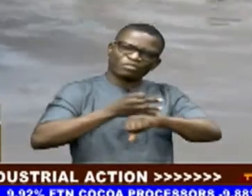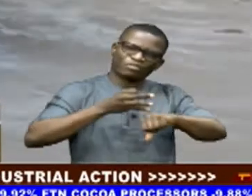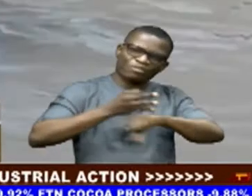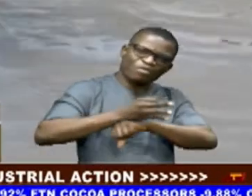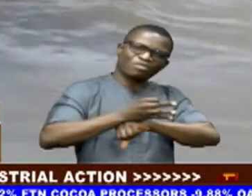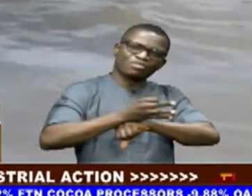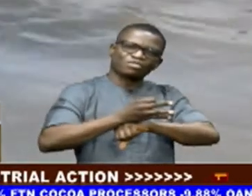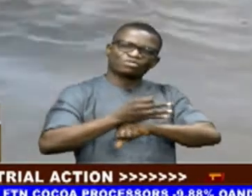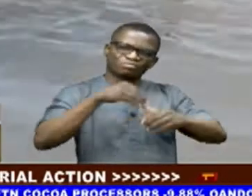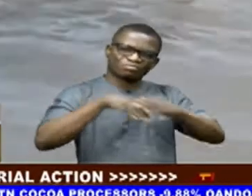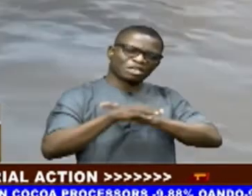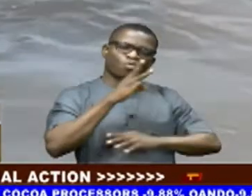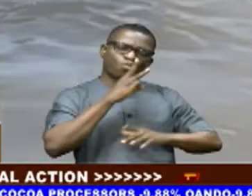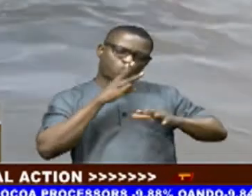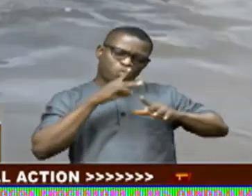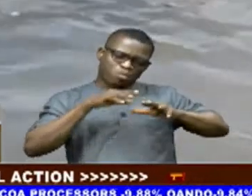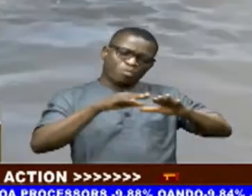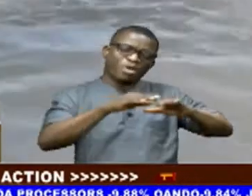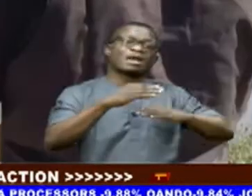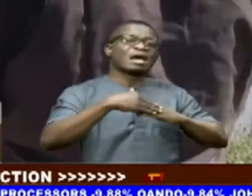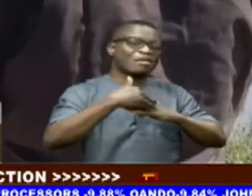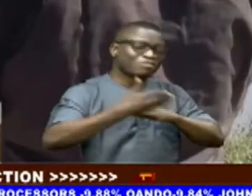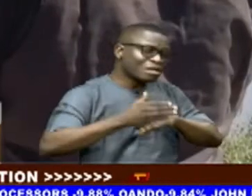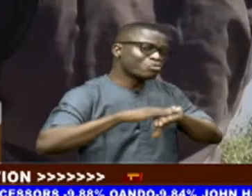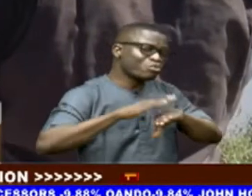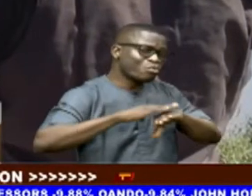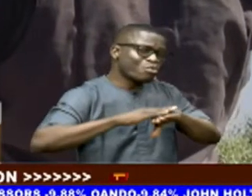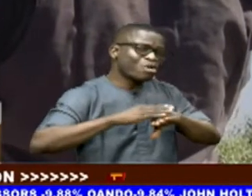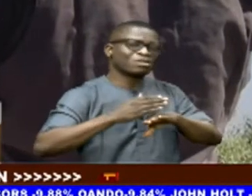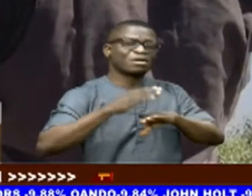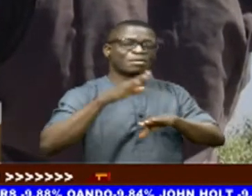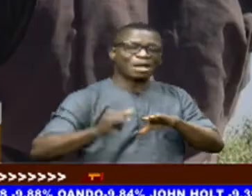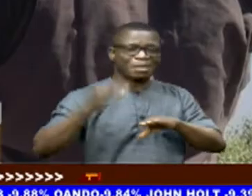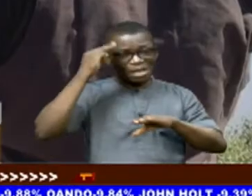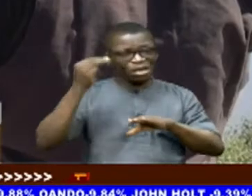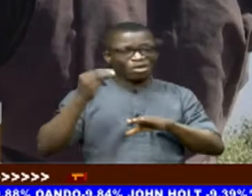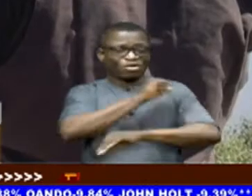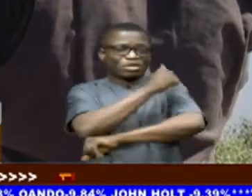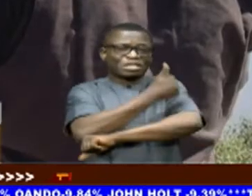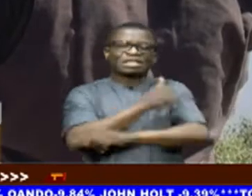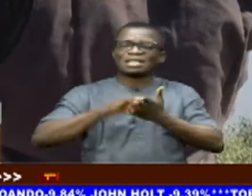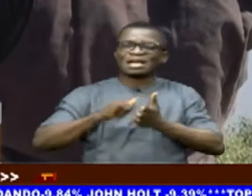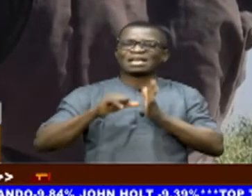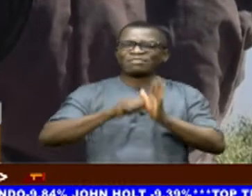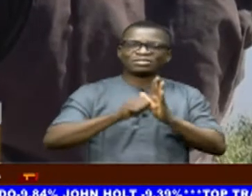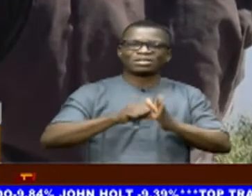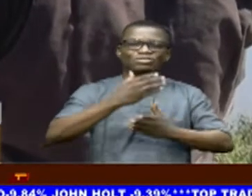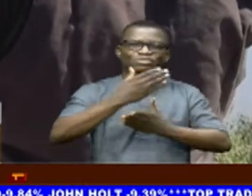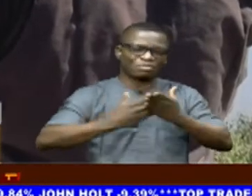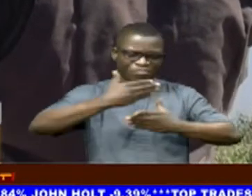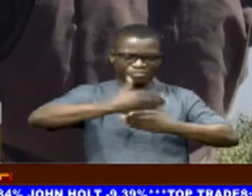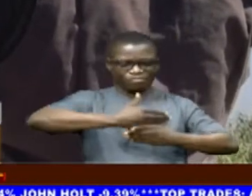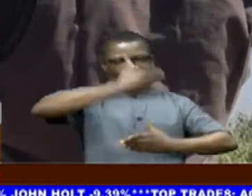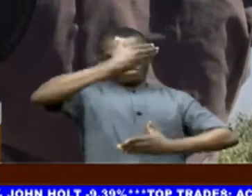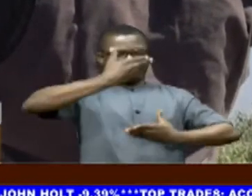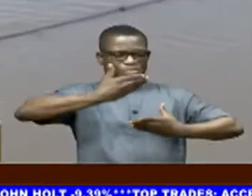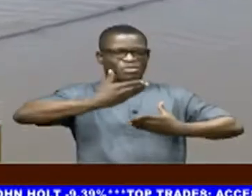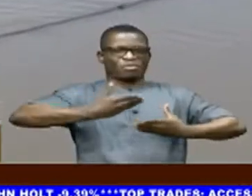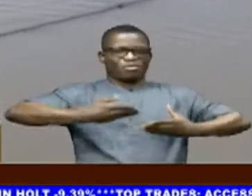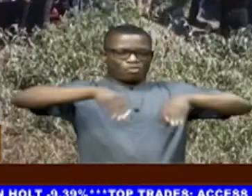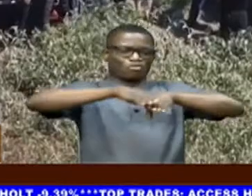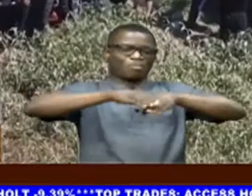side of the river after being warned away by Texas authorities, who reinforced barbed wire fencing on the U.S.